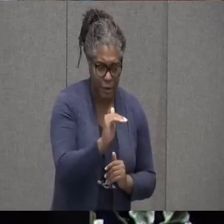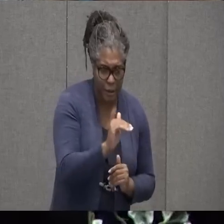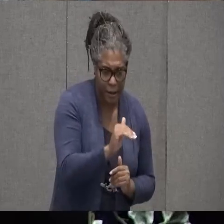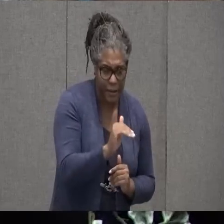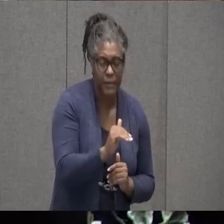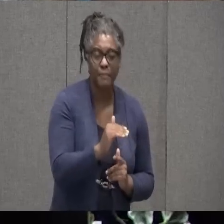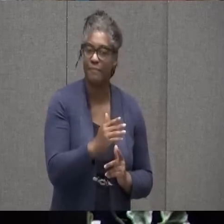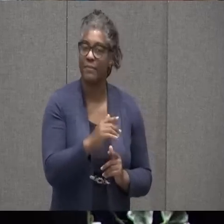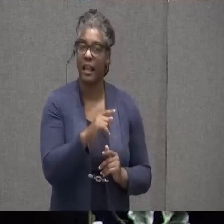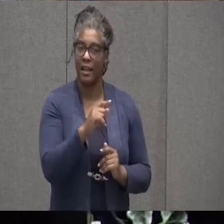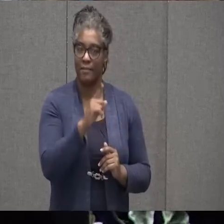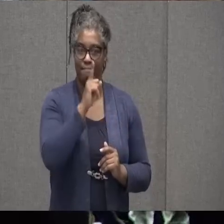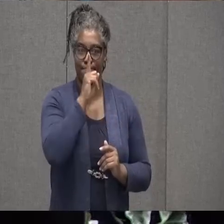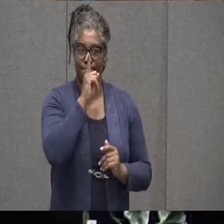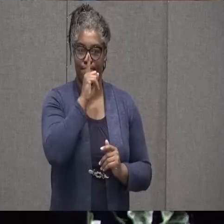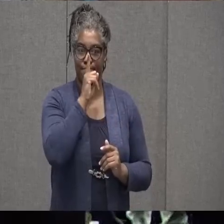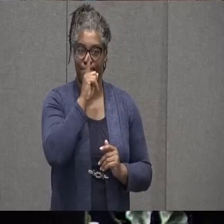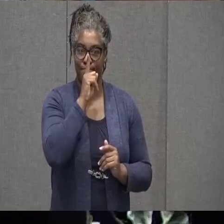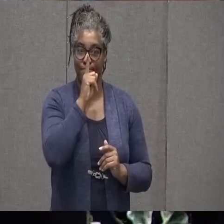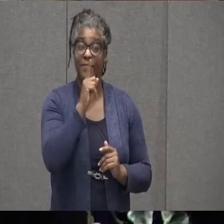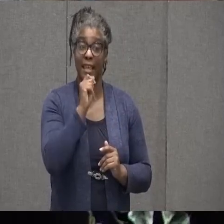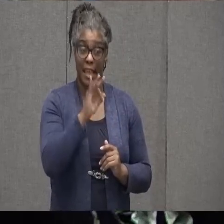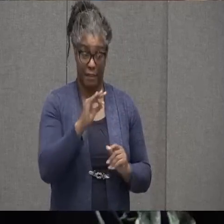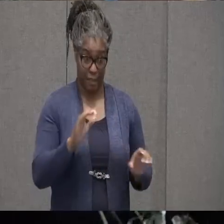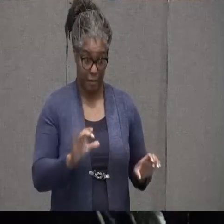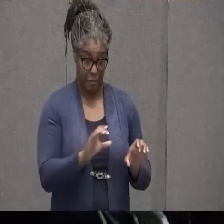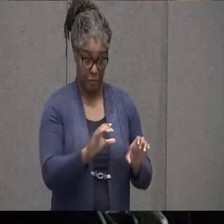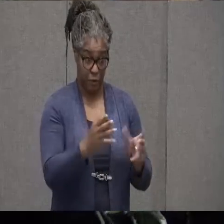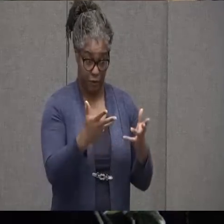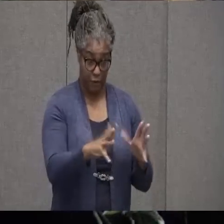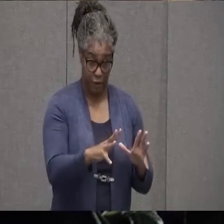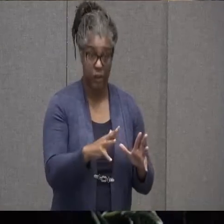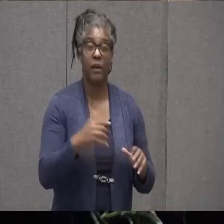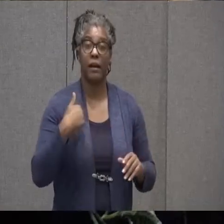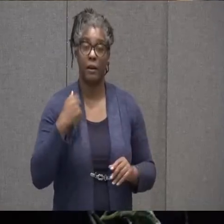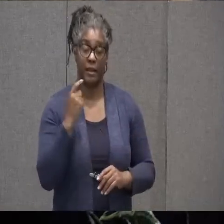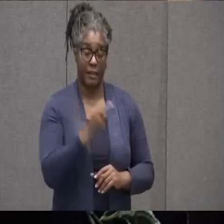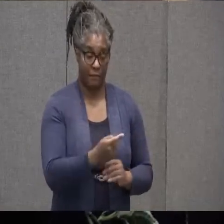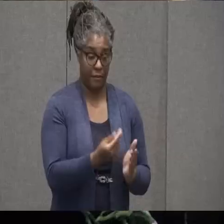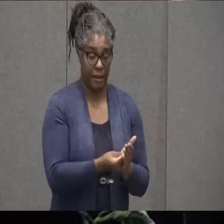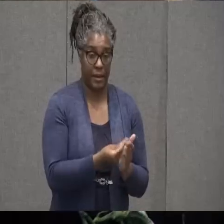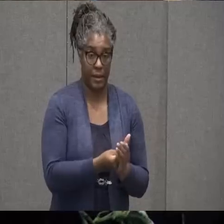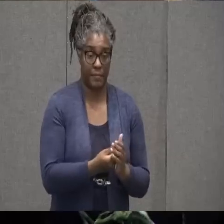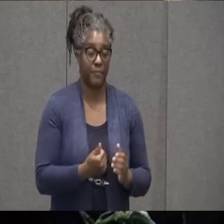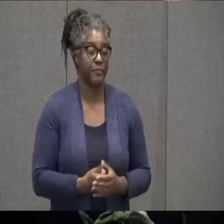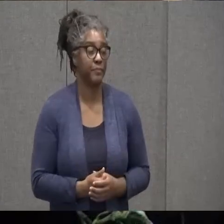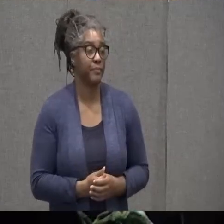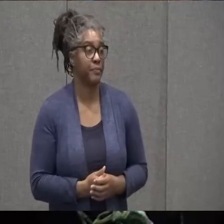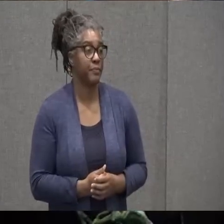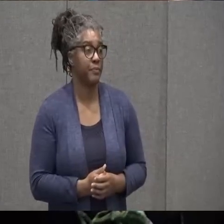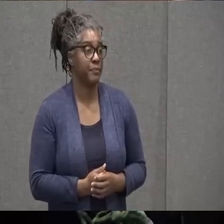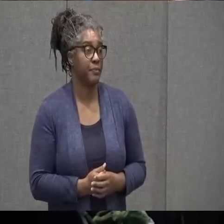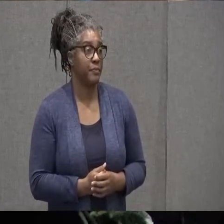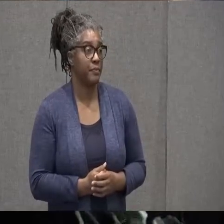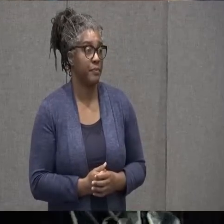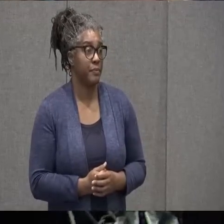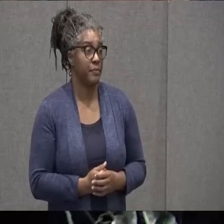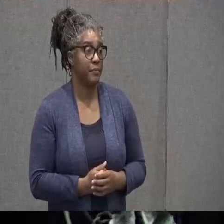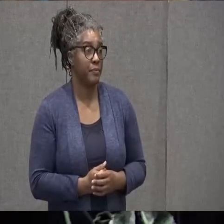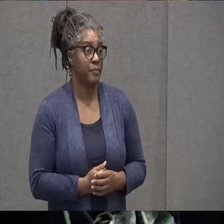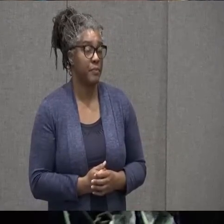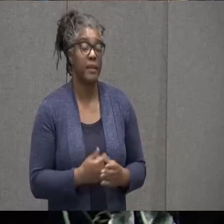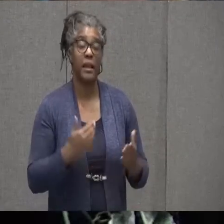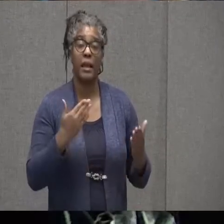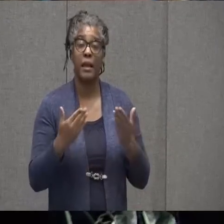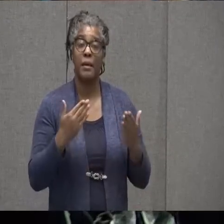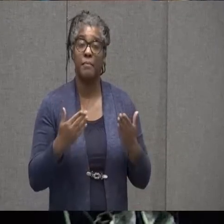did get an allowance, but they had to make sure that they did those chores. Or maybe you earn wages. Remember, that's